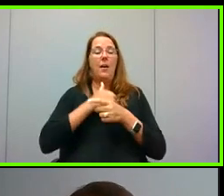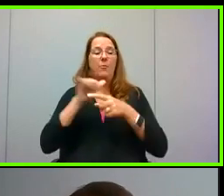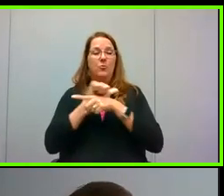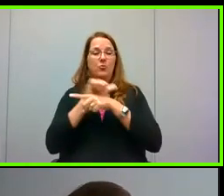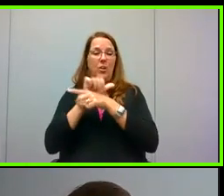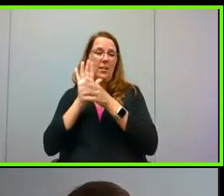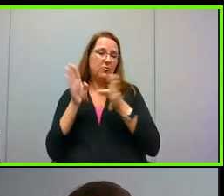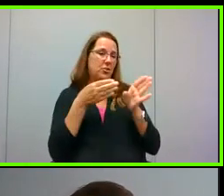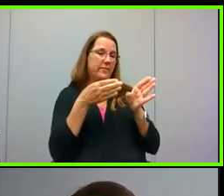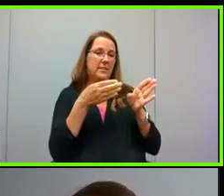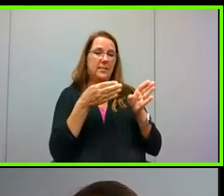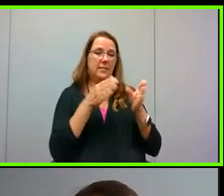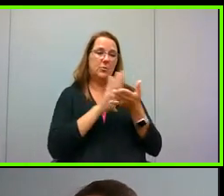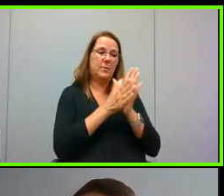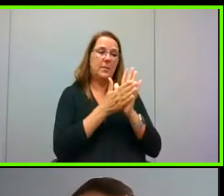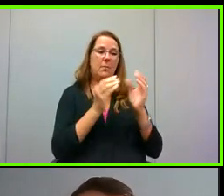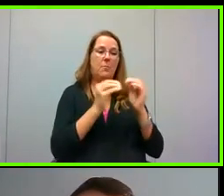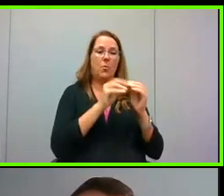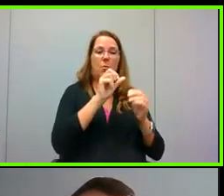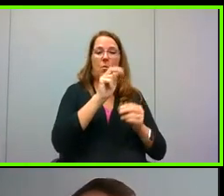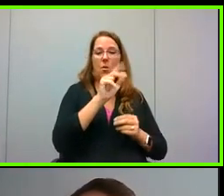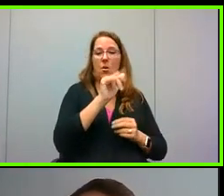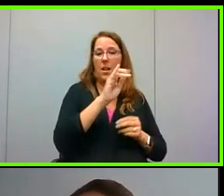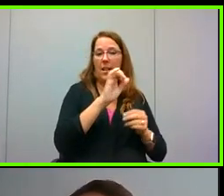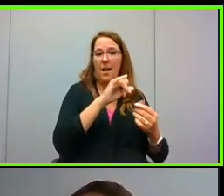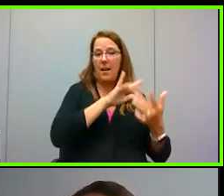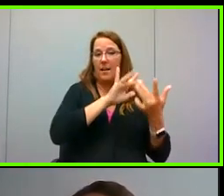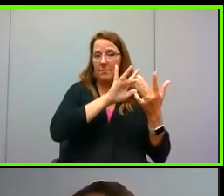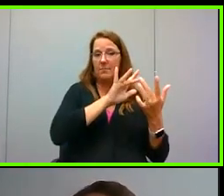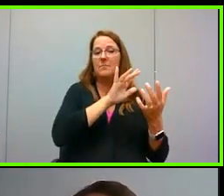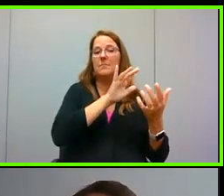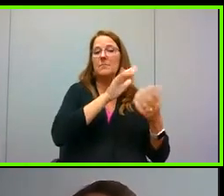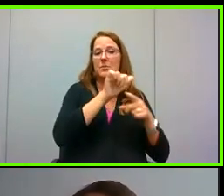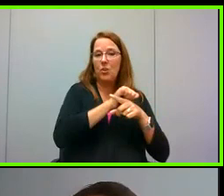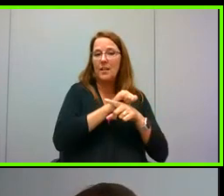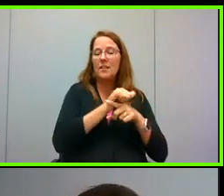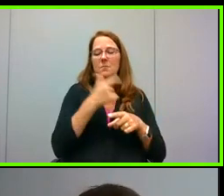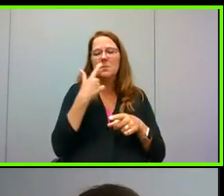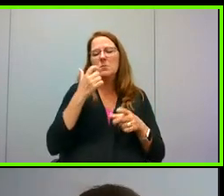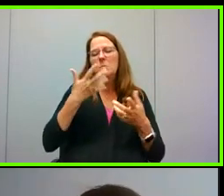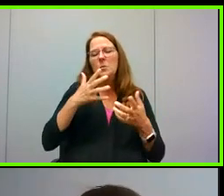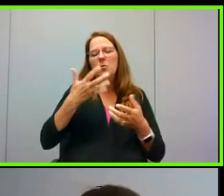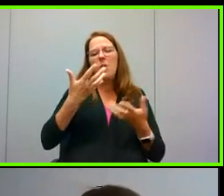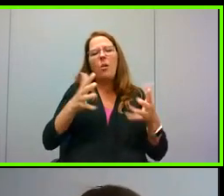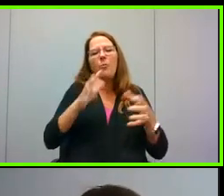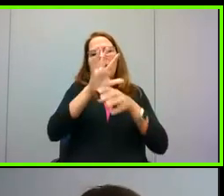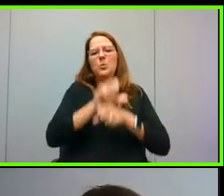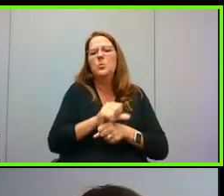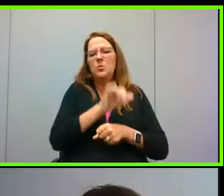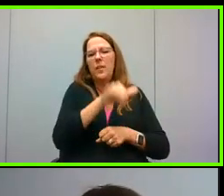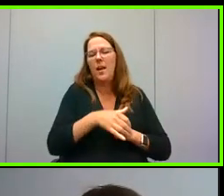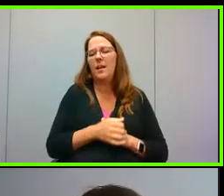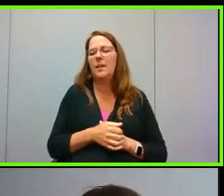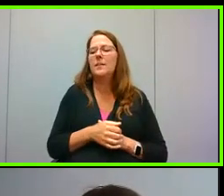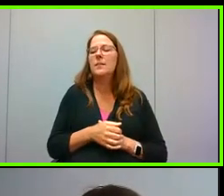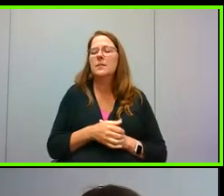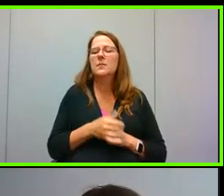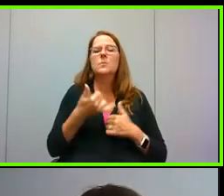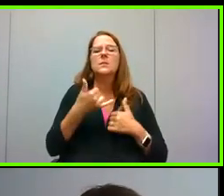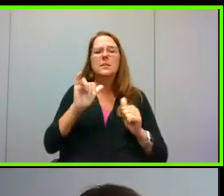quickly, though, to online because we had already been used to doing some of that. So we have still conducted trainings around